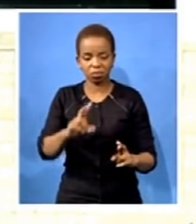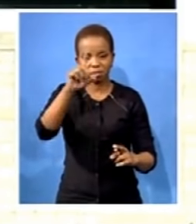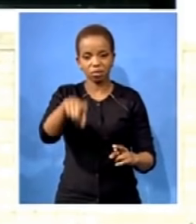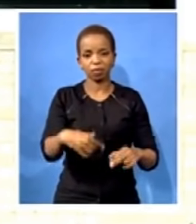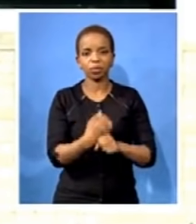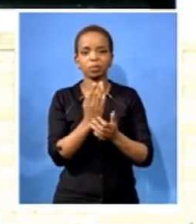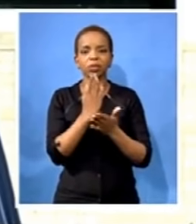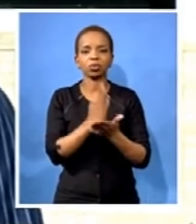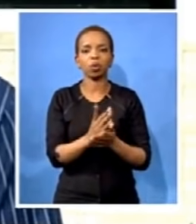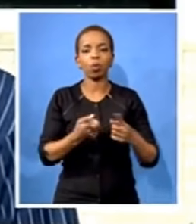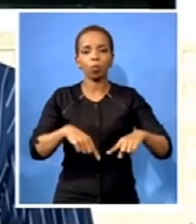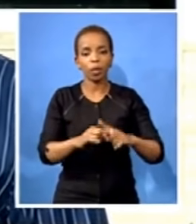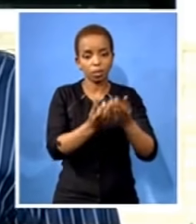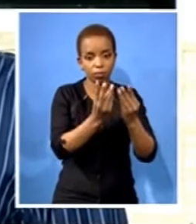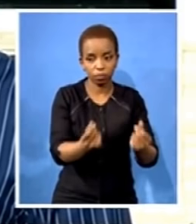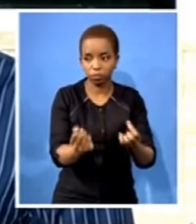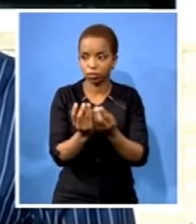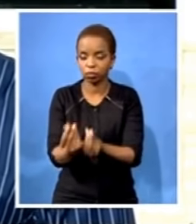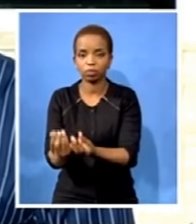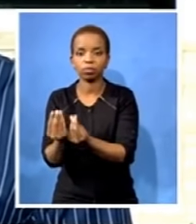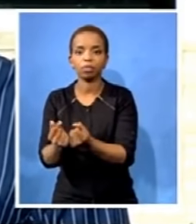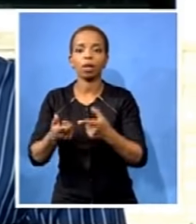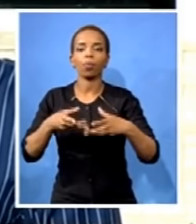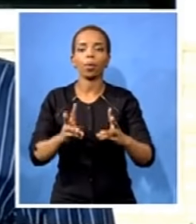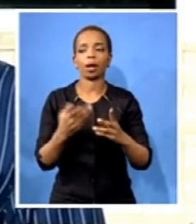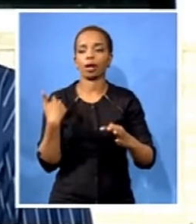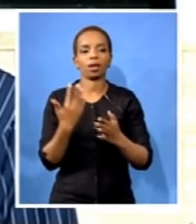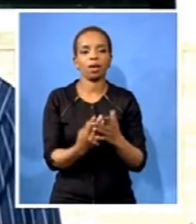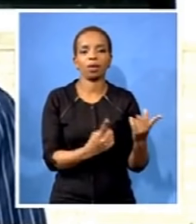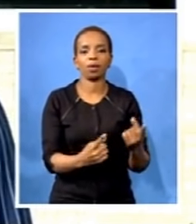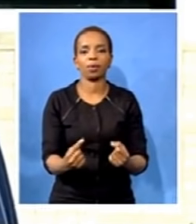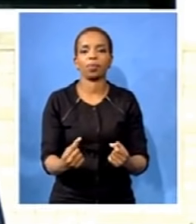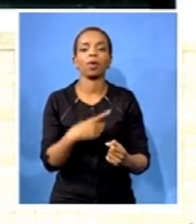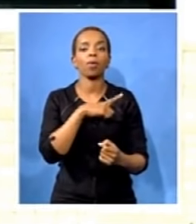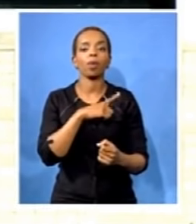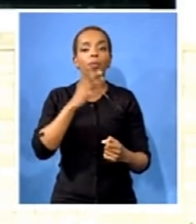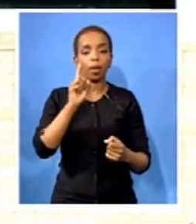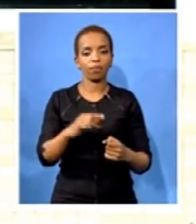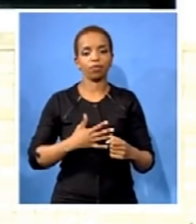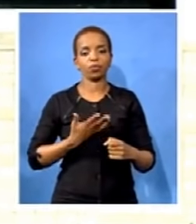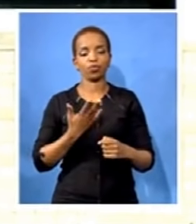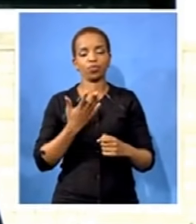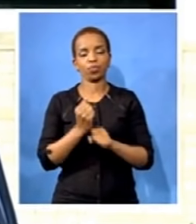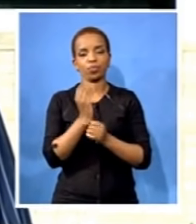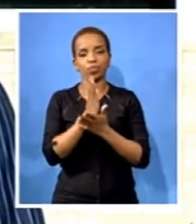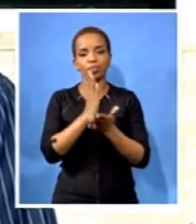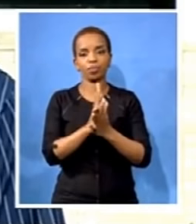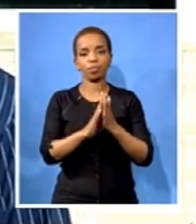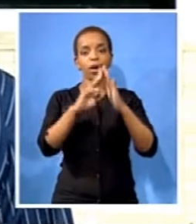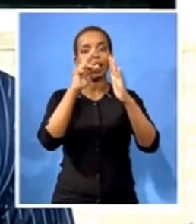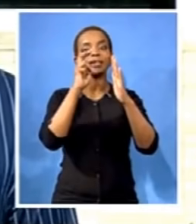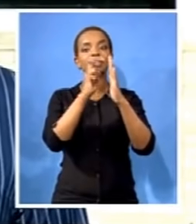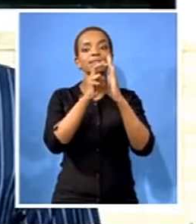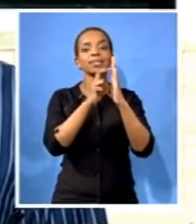respond to ensure that we meet the standards. It's not minimum standards. We've got to meet the standards